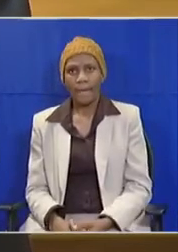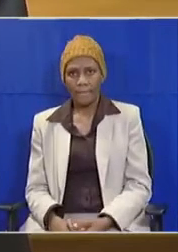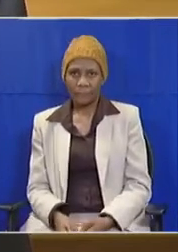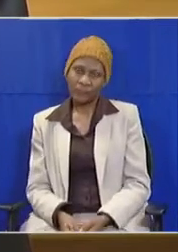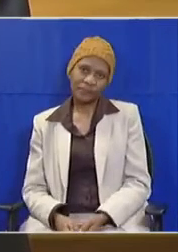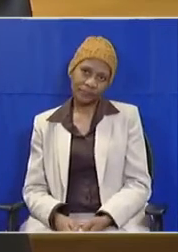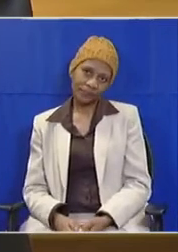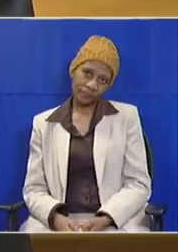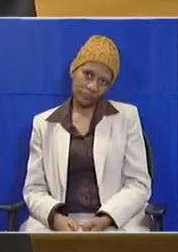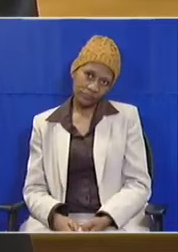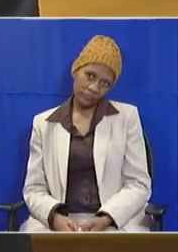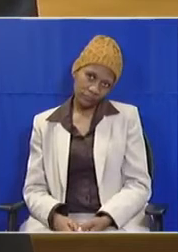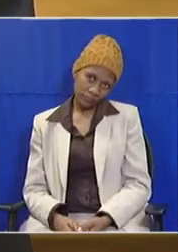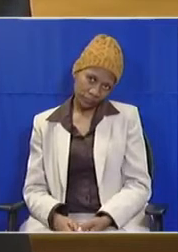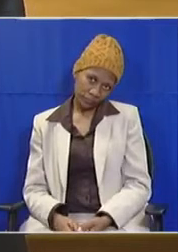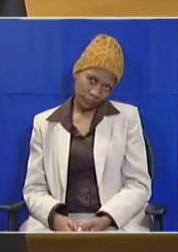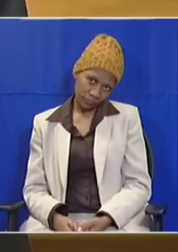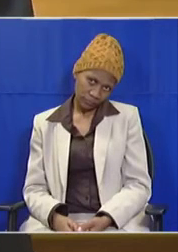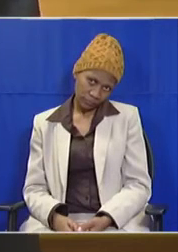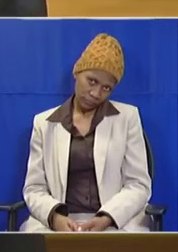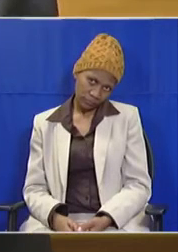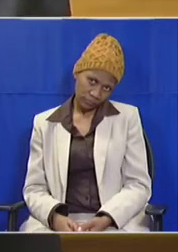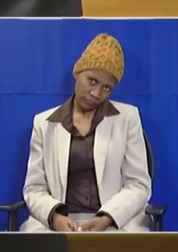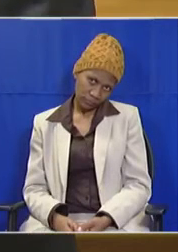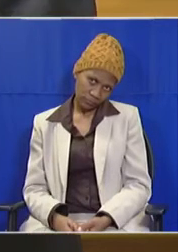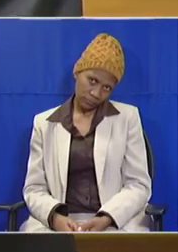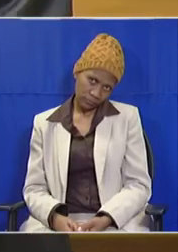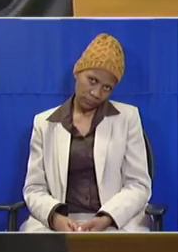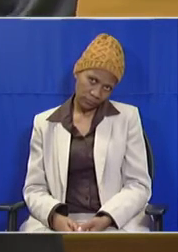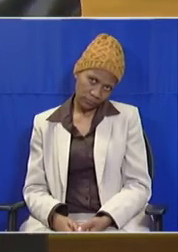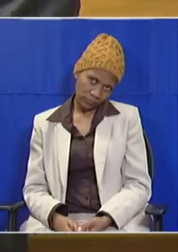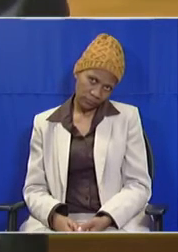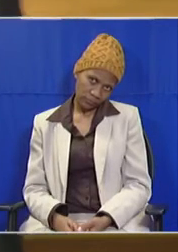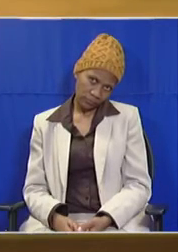of the production and marketing of hemp as a product as well. Thanks.